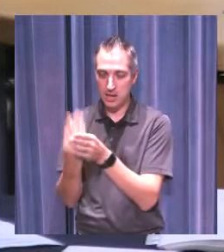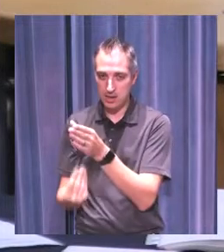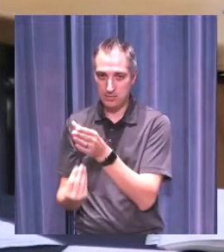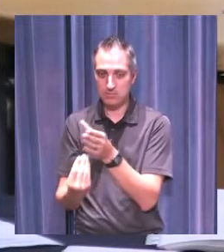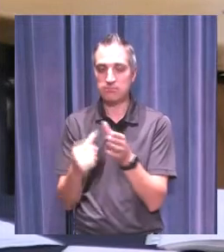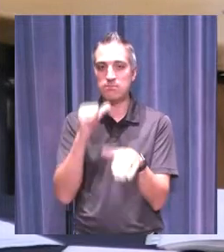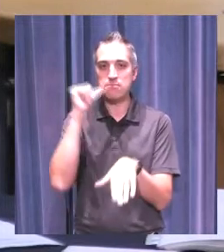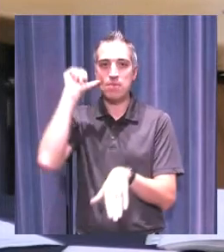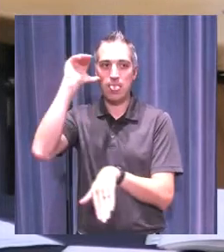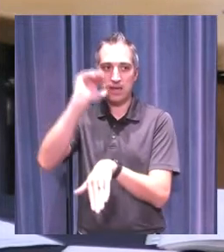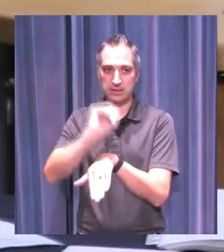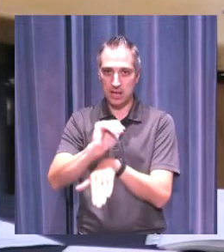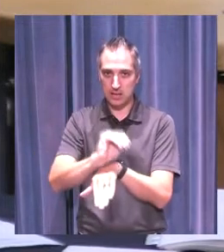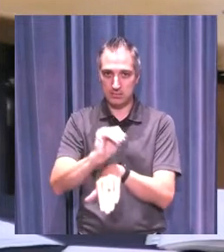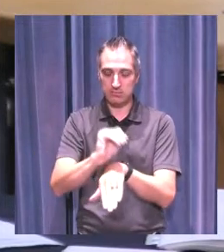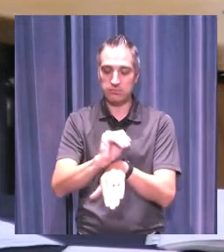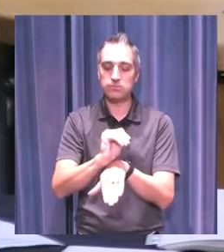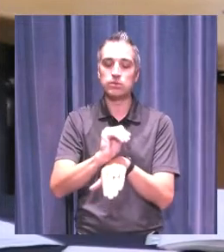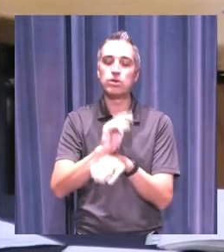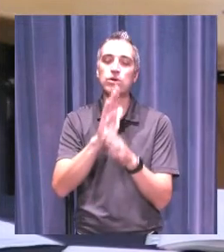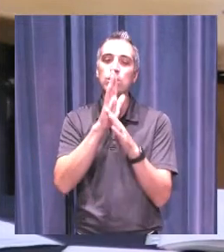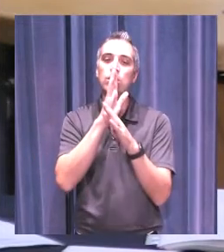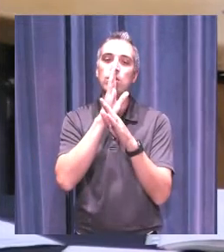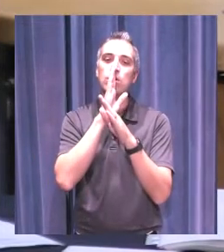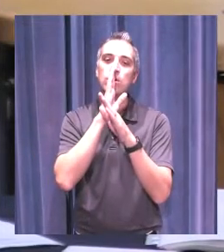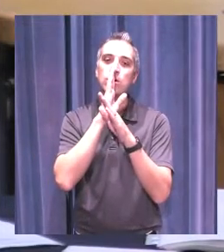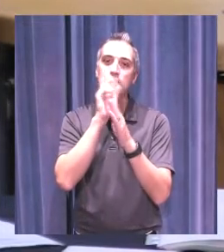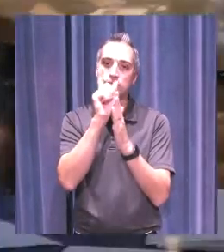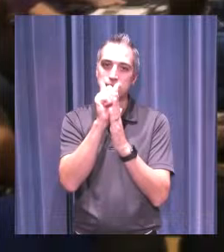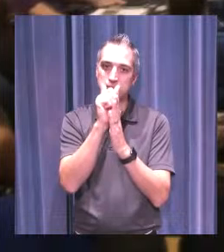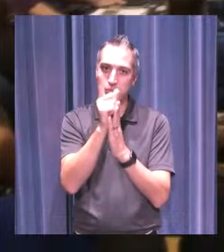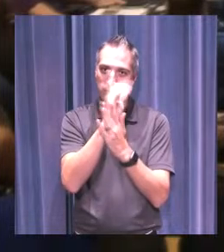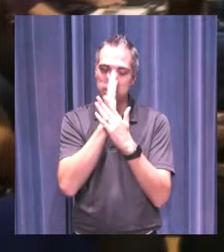last night. We'd have a moment of silence for them. Thank you.